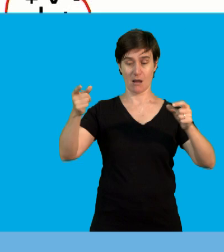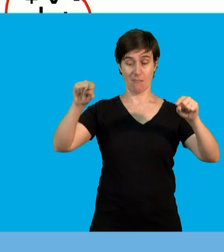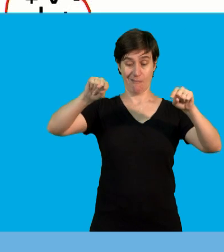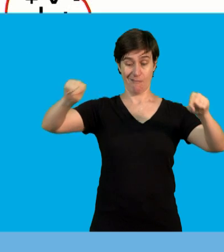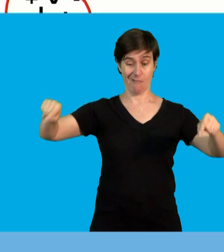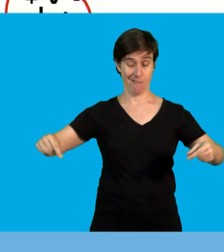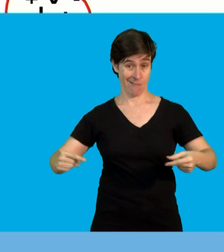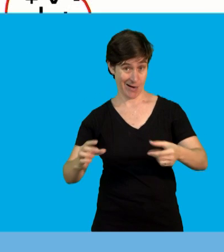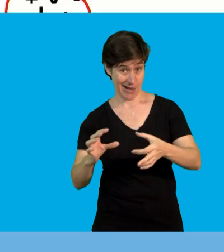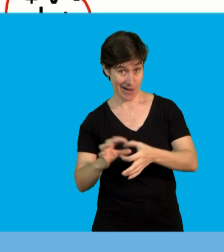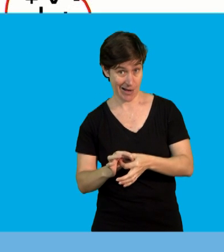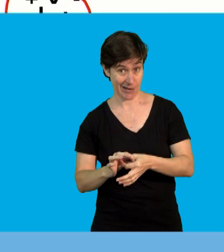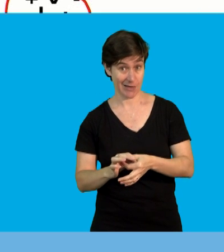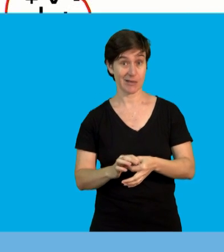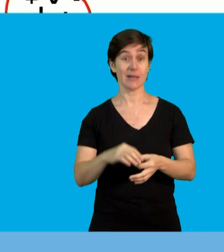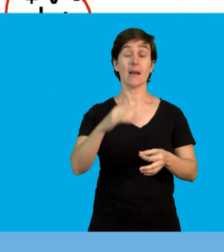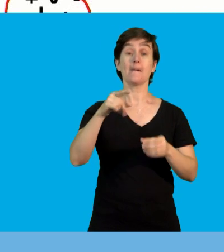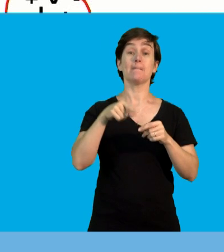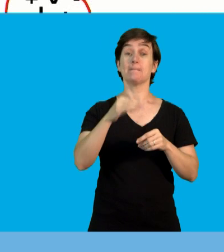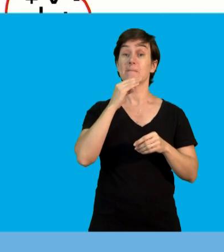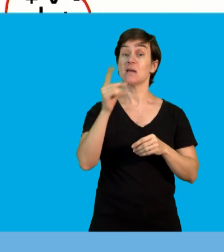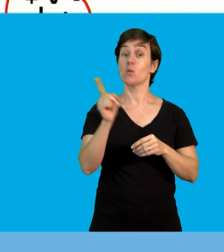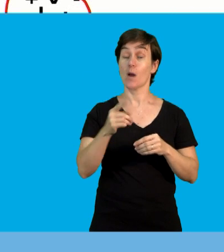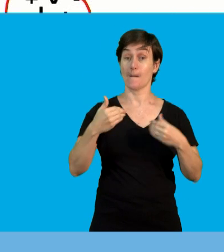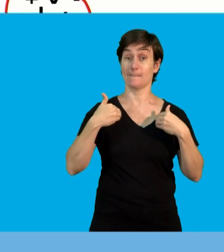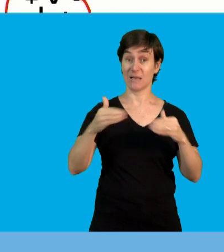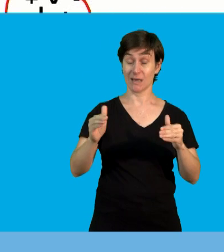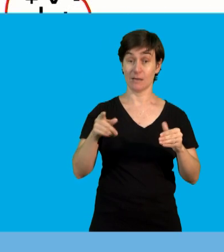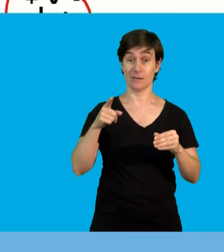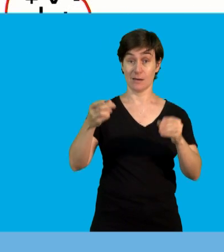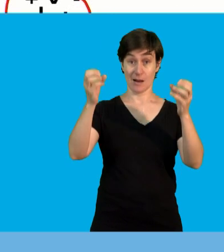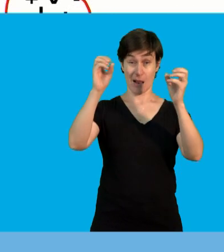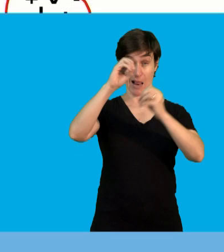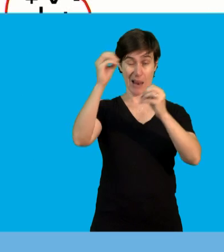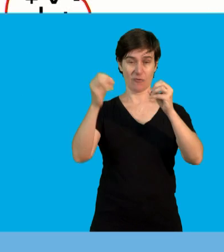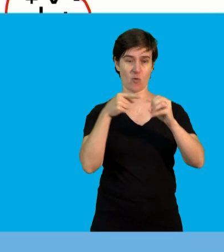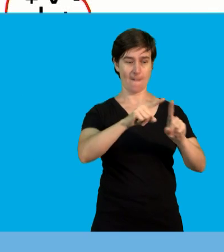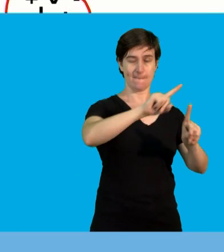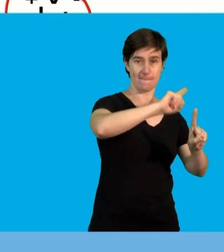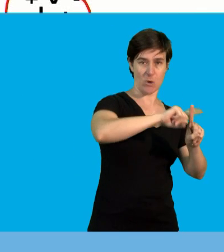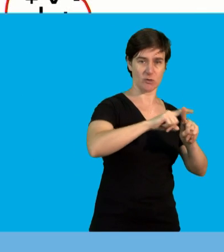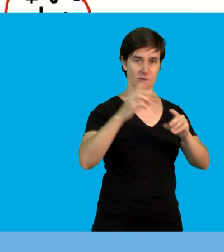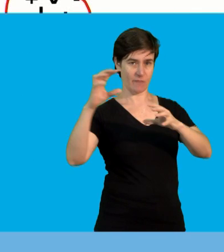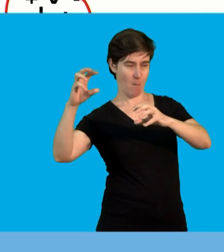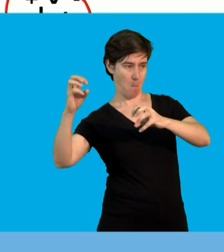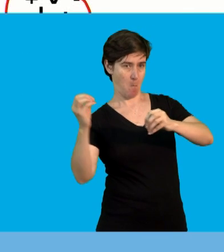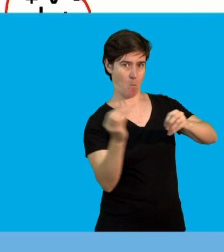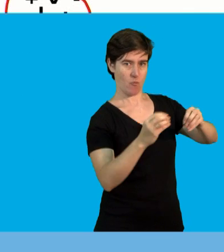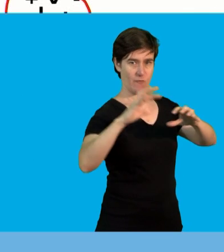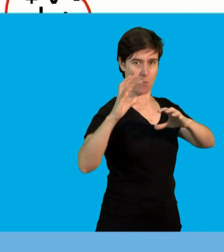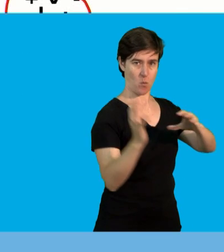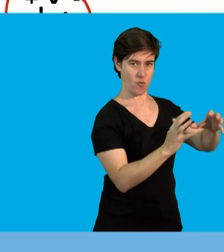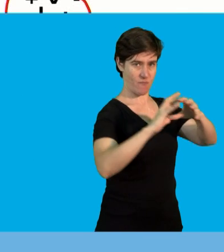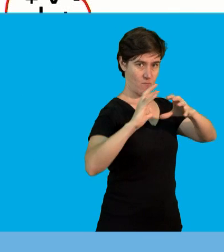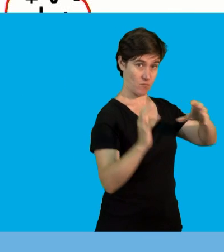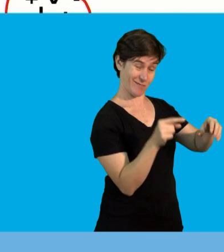the battery or a cell, the electrons will begin to move towards the positive side. So now that means the electrons will start now